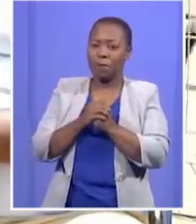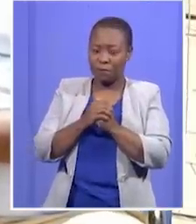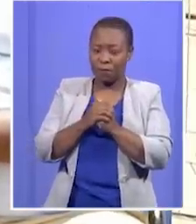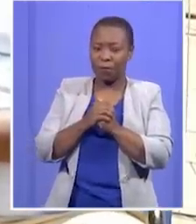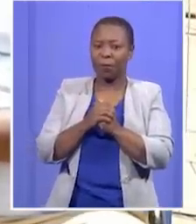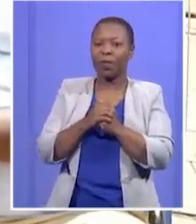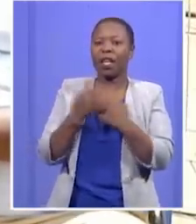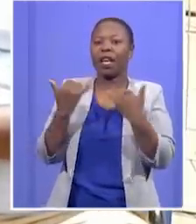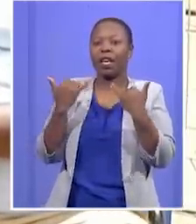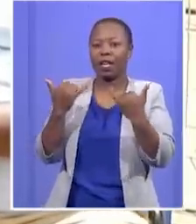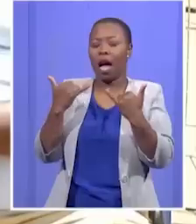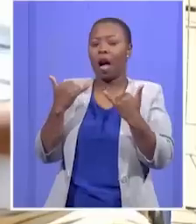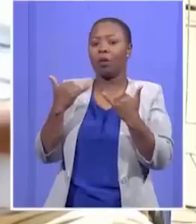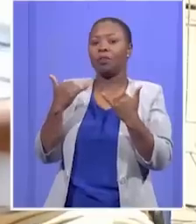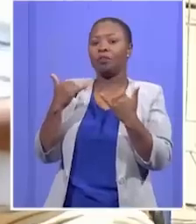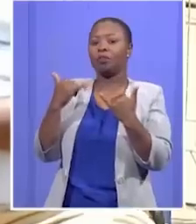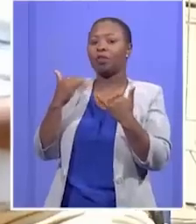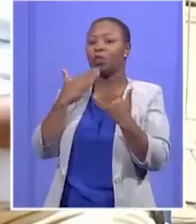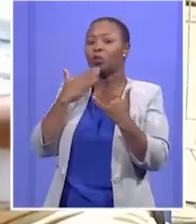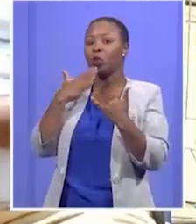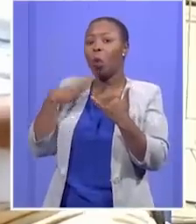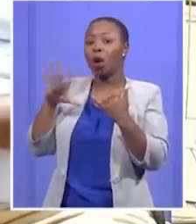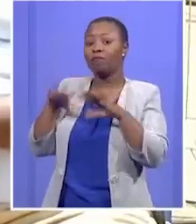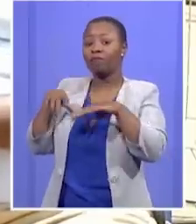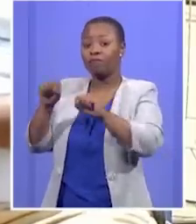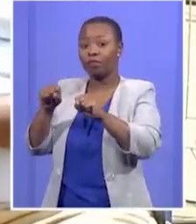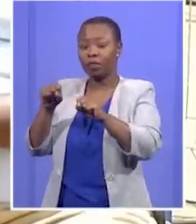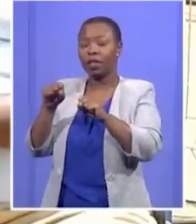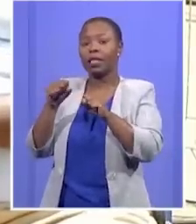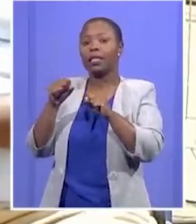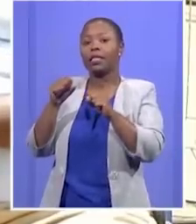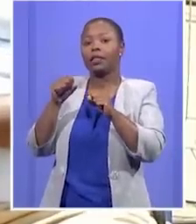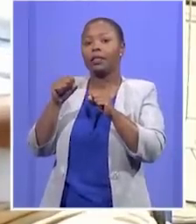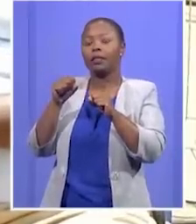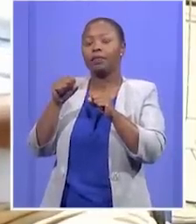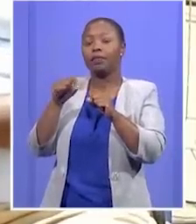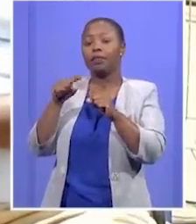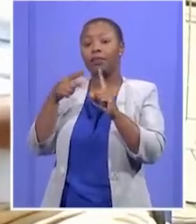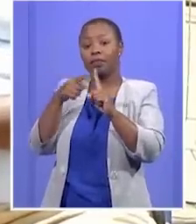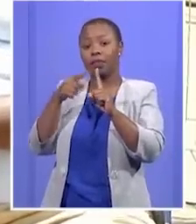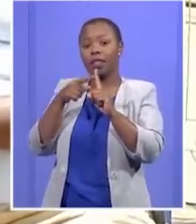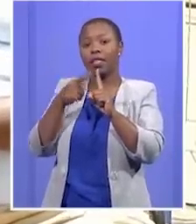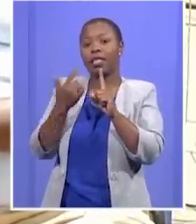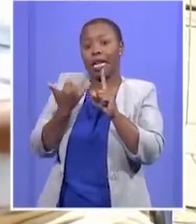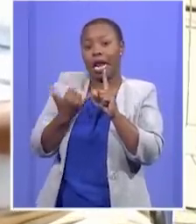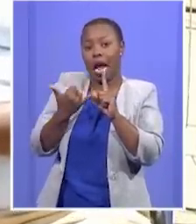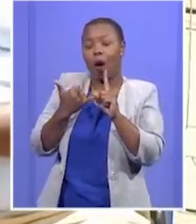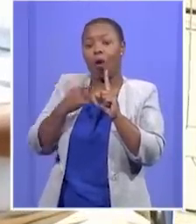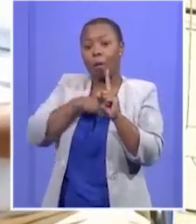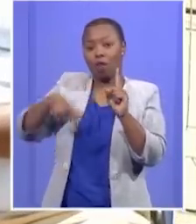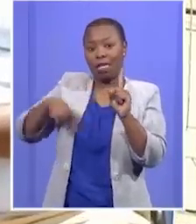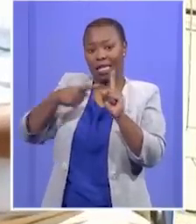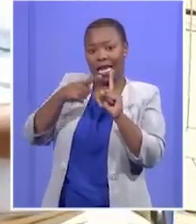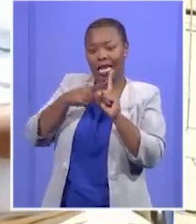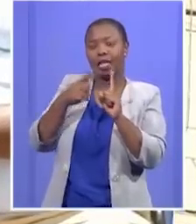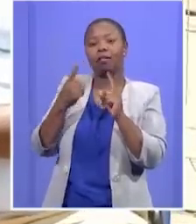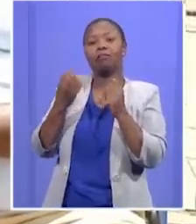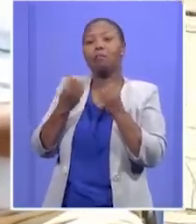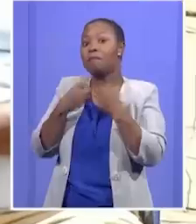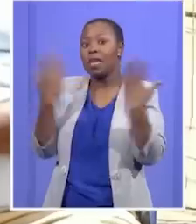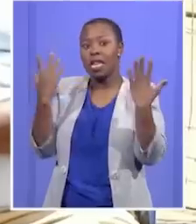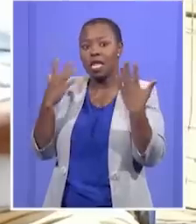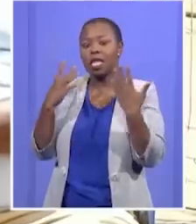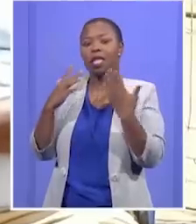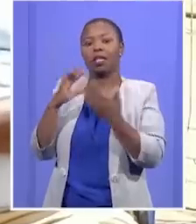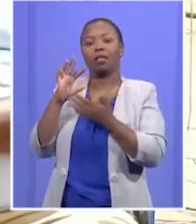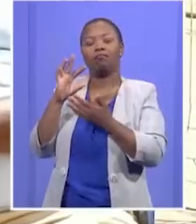incumbent currently received the biggest number of nominations, and then that led to people thinking it's done and